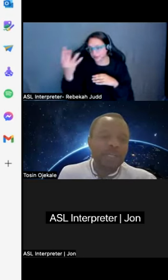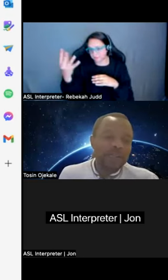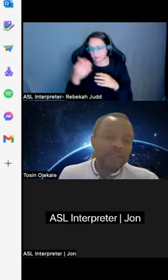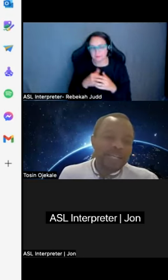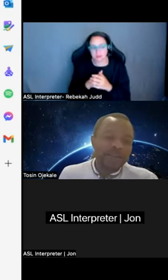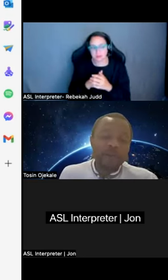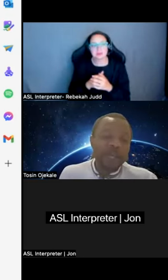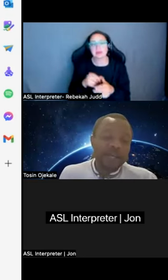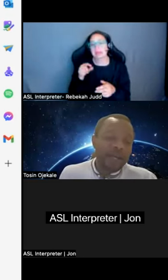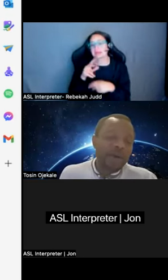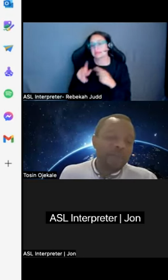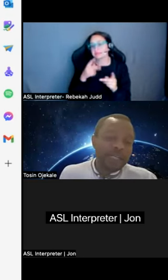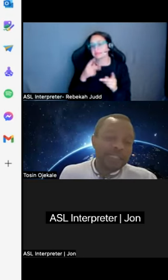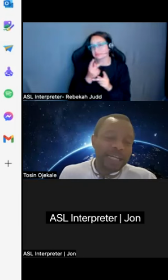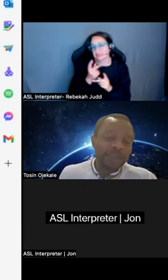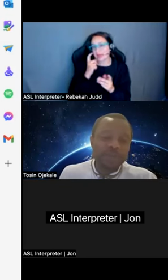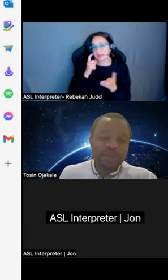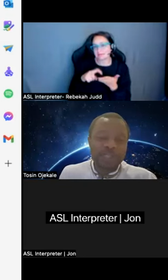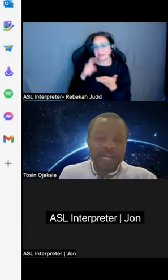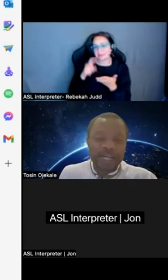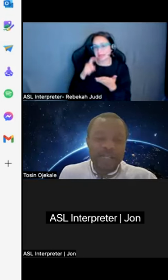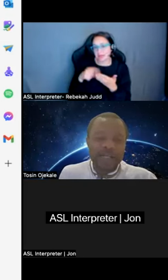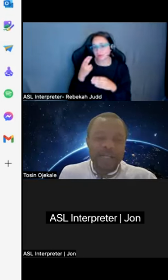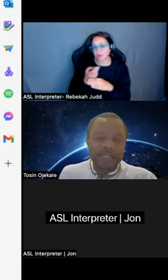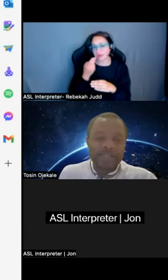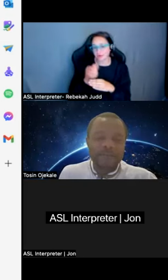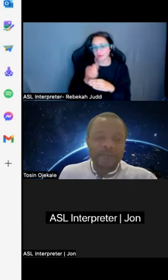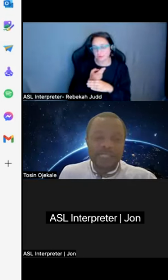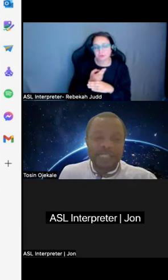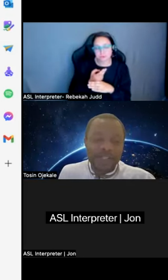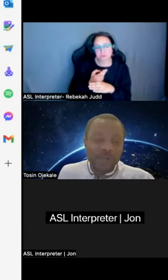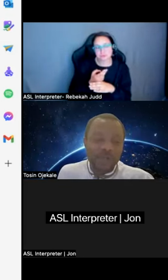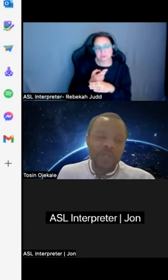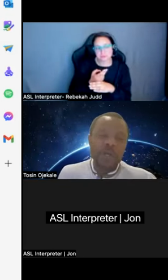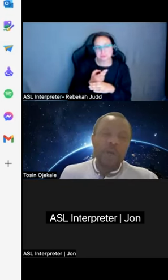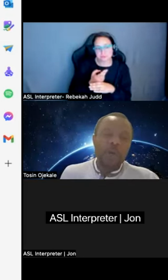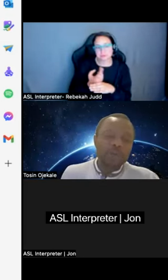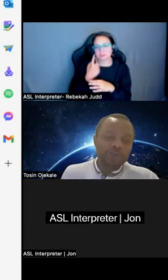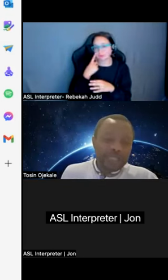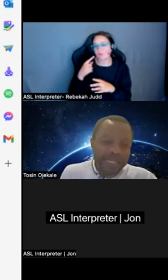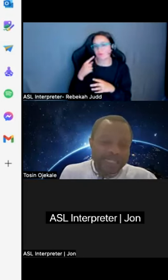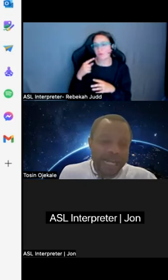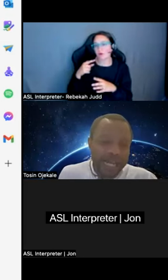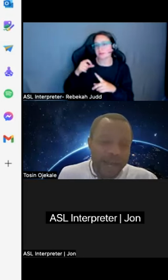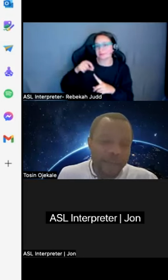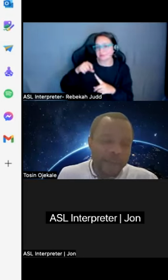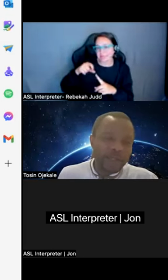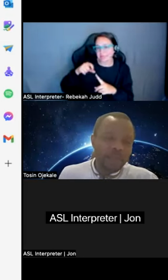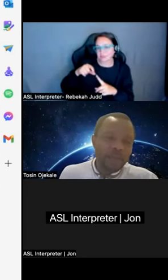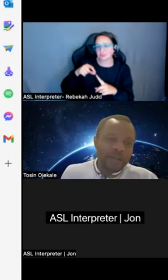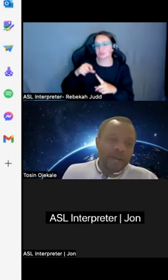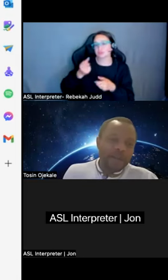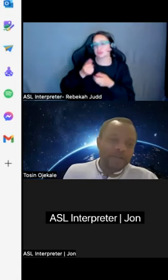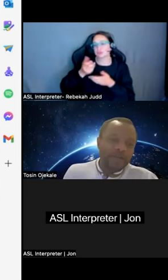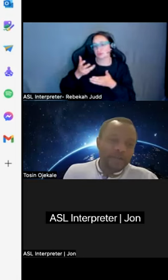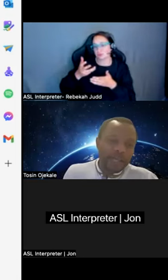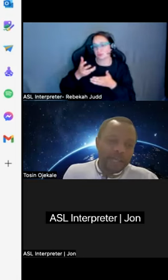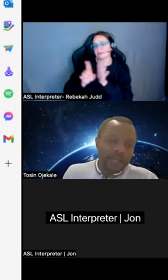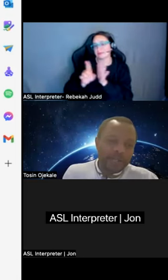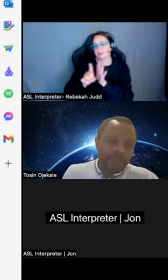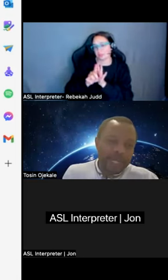what? Those are some of the components that are used to either for the sensors or to trigger the alarm based on whatever amount